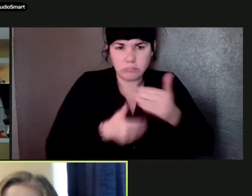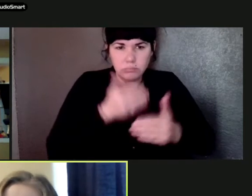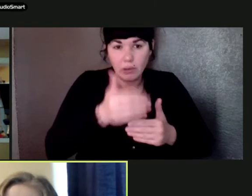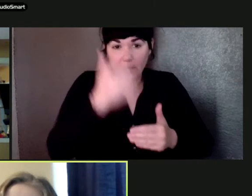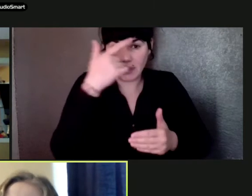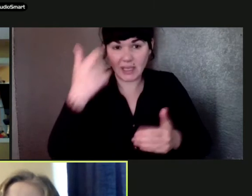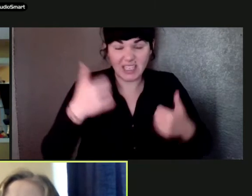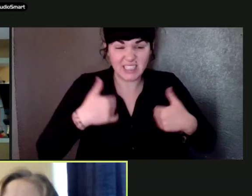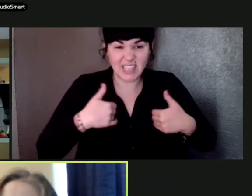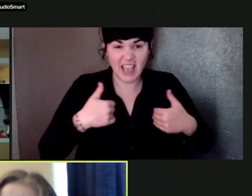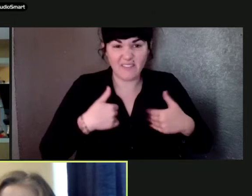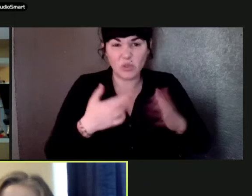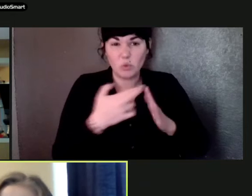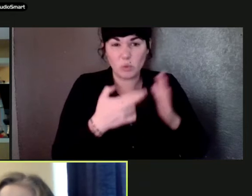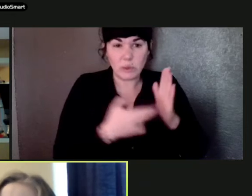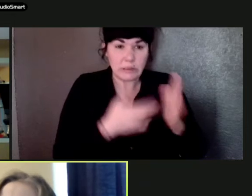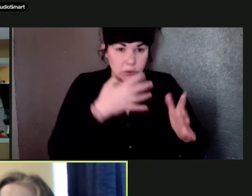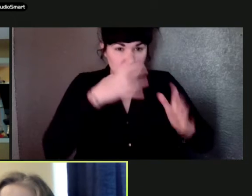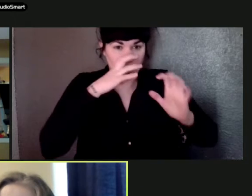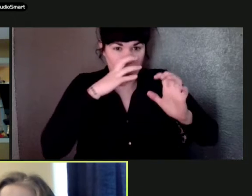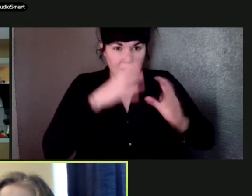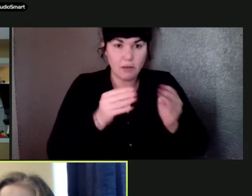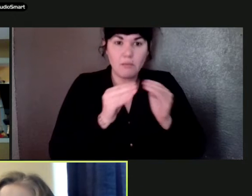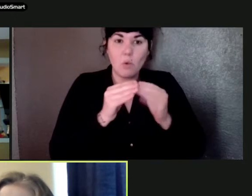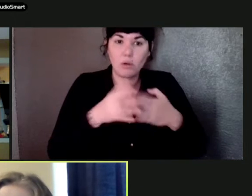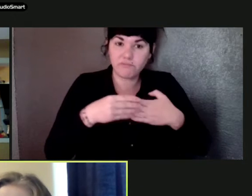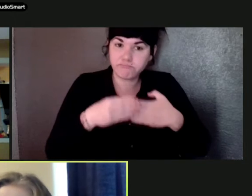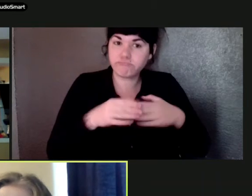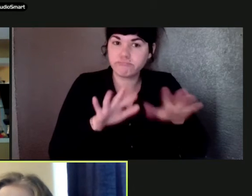is it time now to go back?